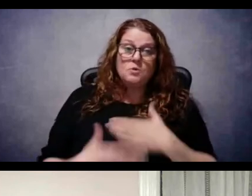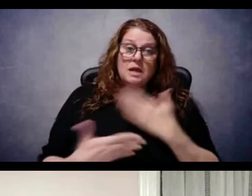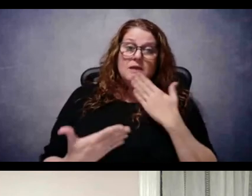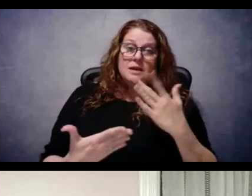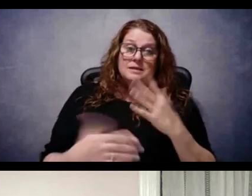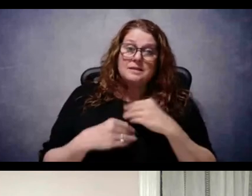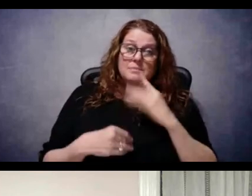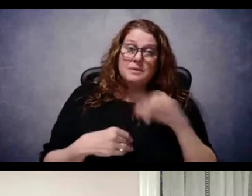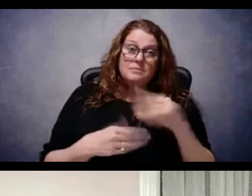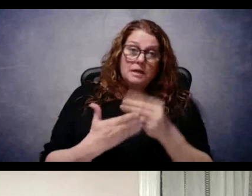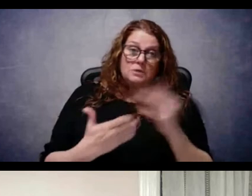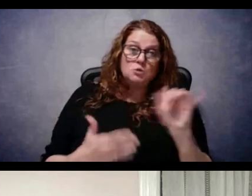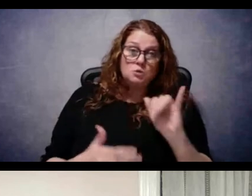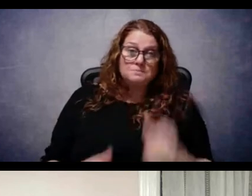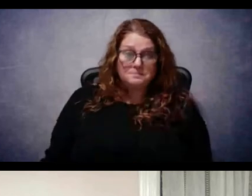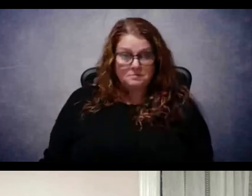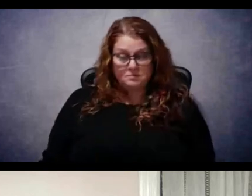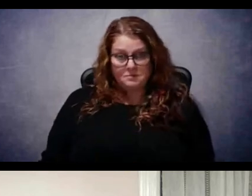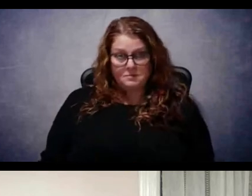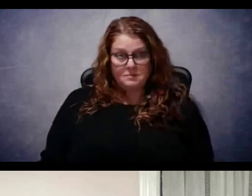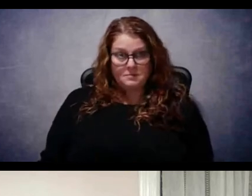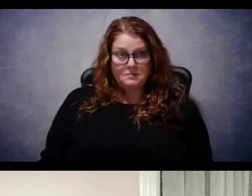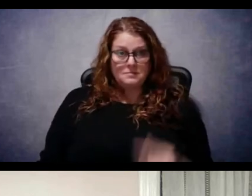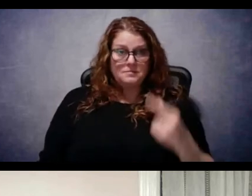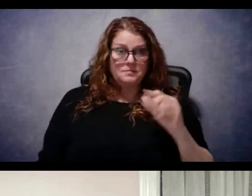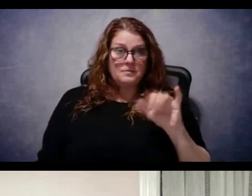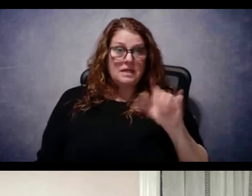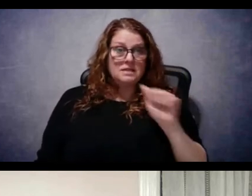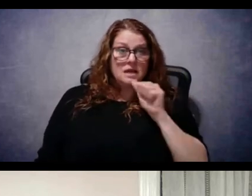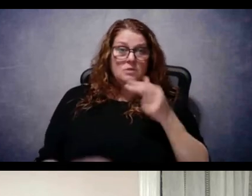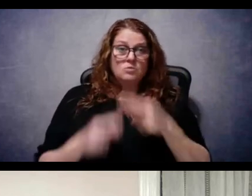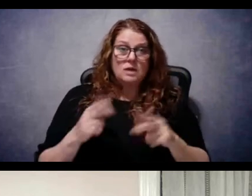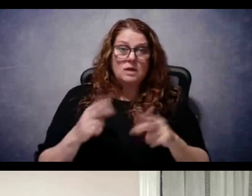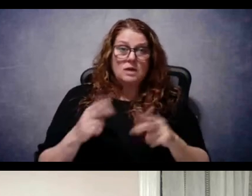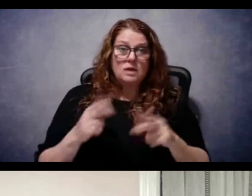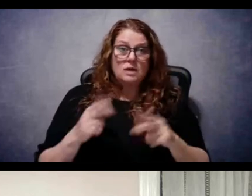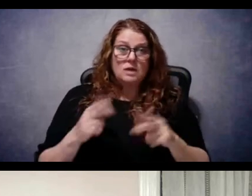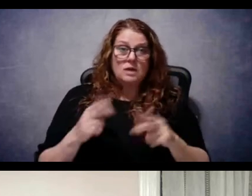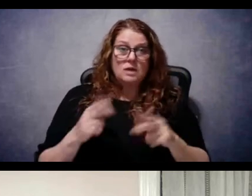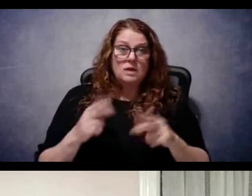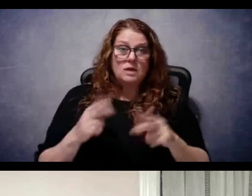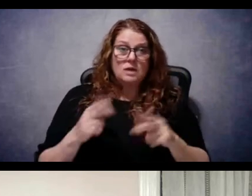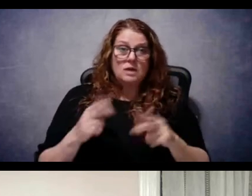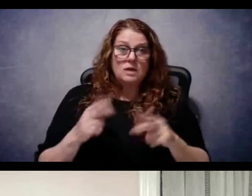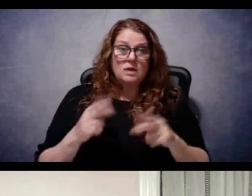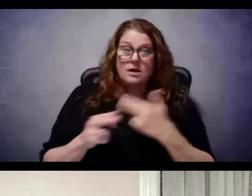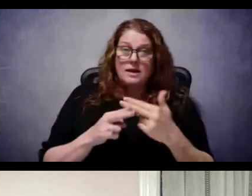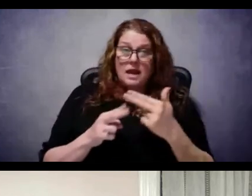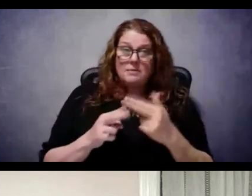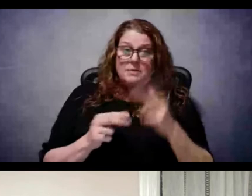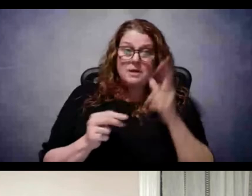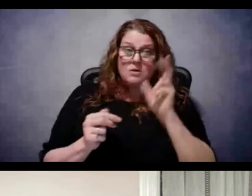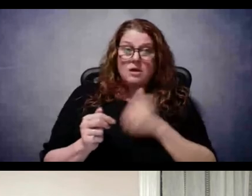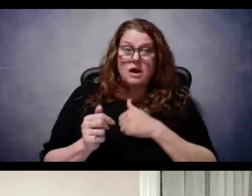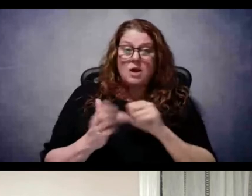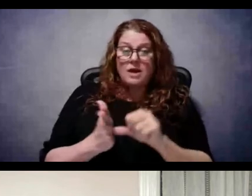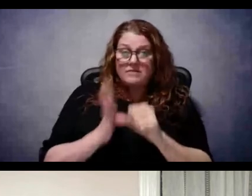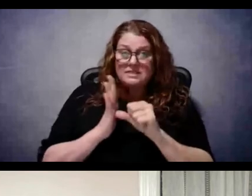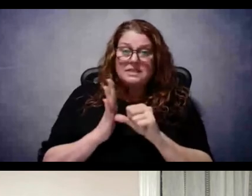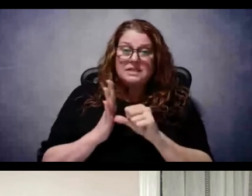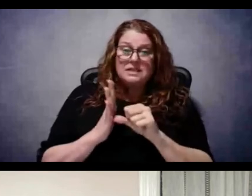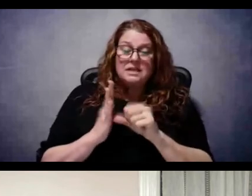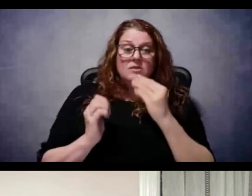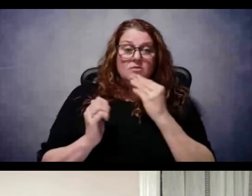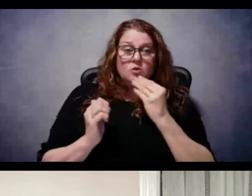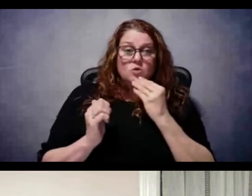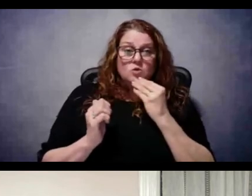those. And maybe just really quickly to build, you know, obviously in our name, you're hearing our emphasis, and this is